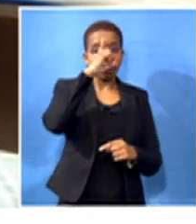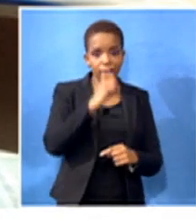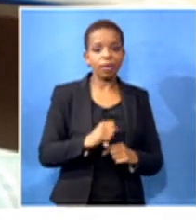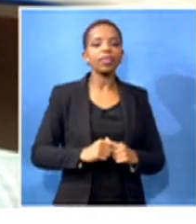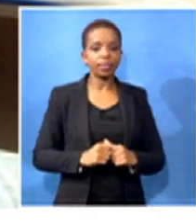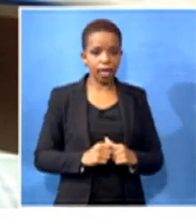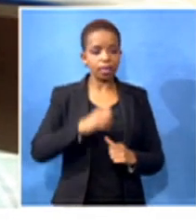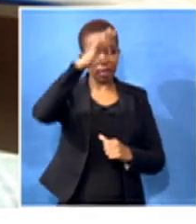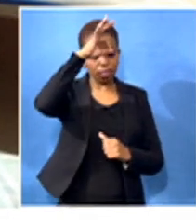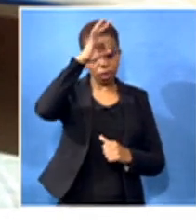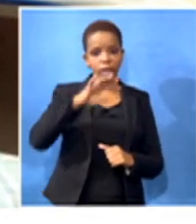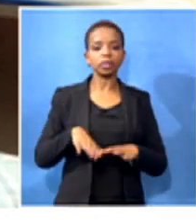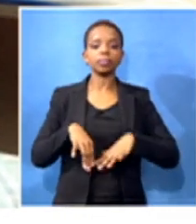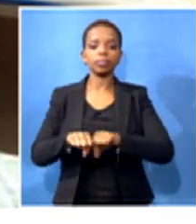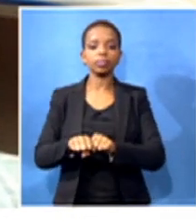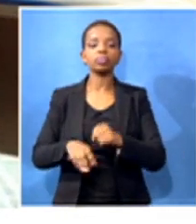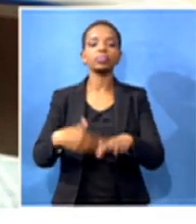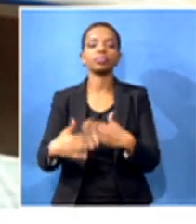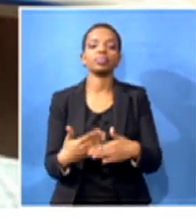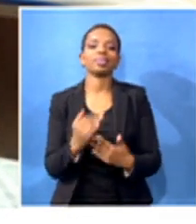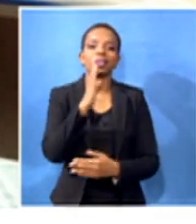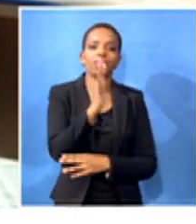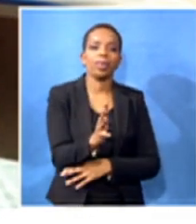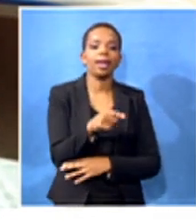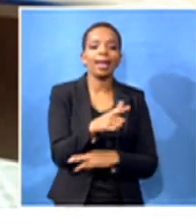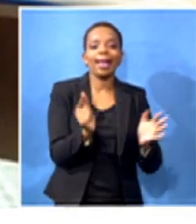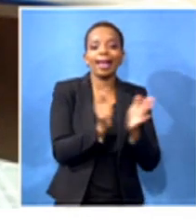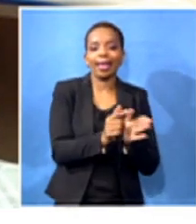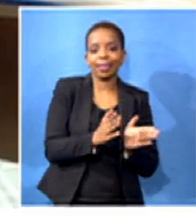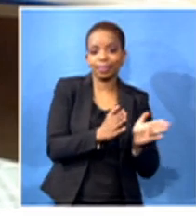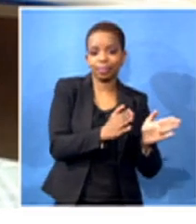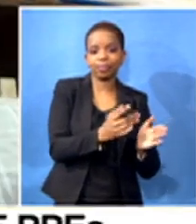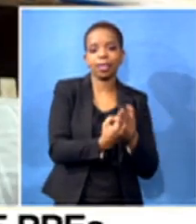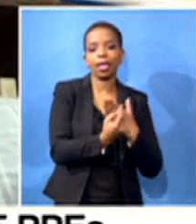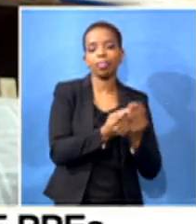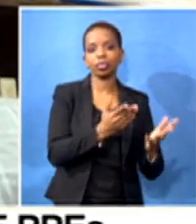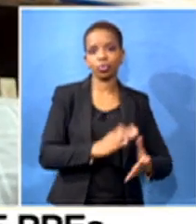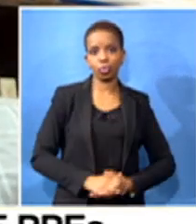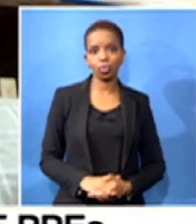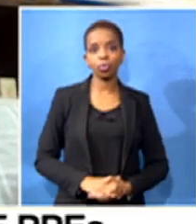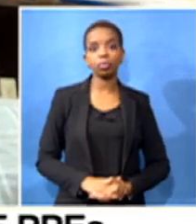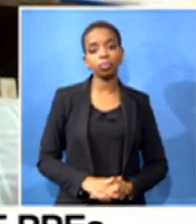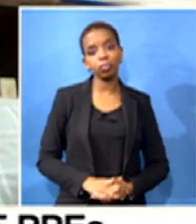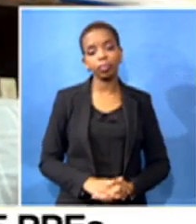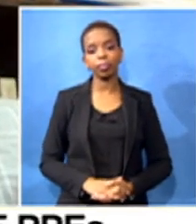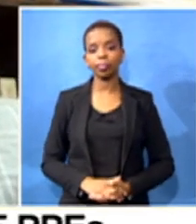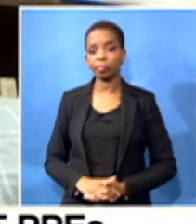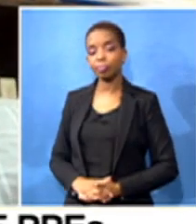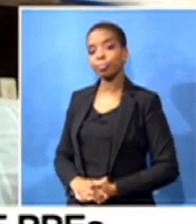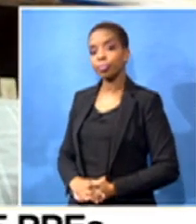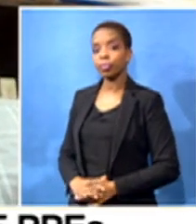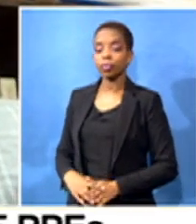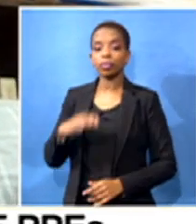over. So that is the advice I got from the legal services of the department. Okay, well, I mean, we'll leave